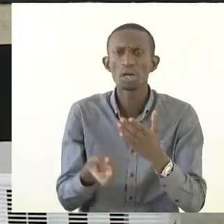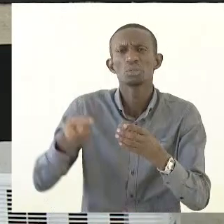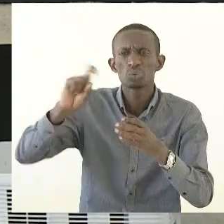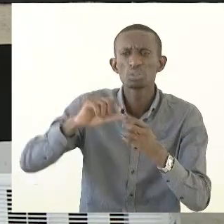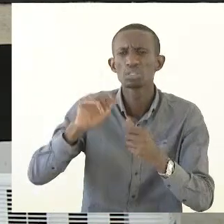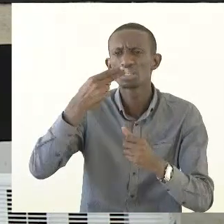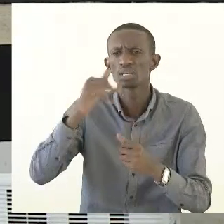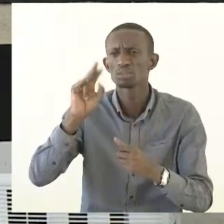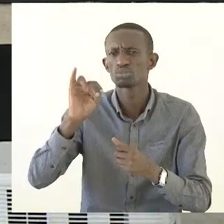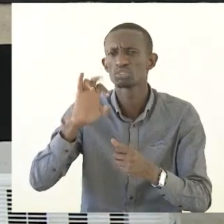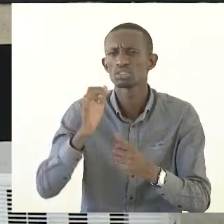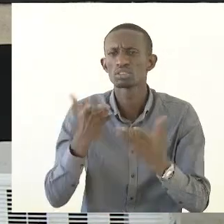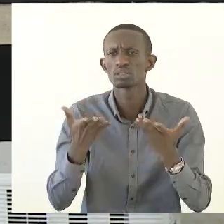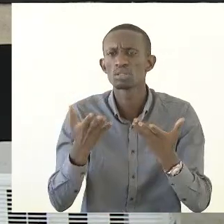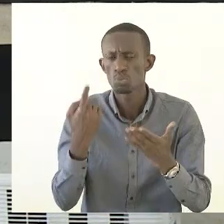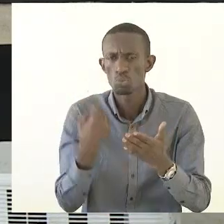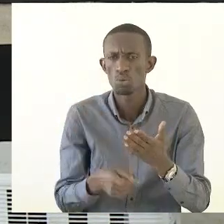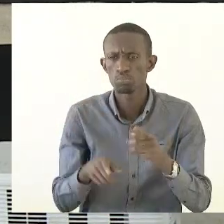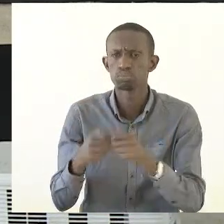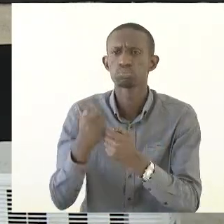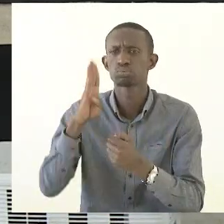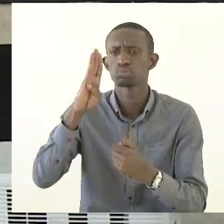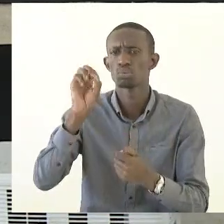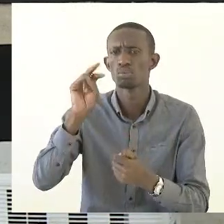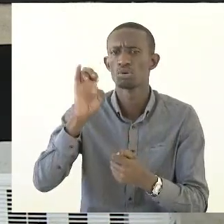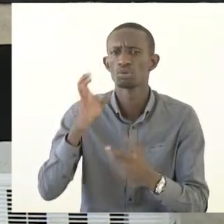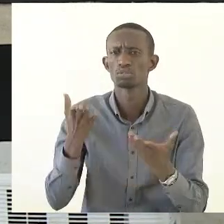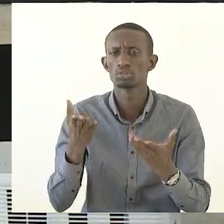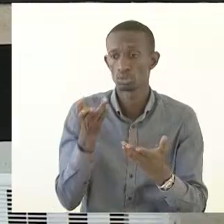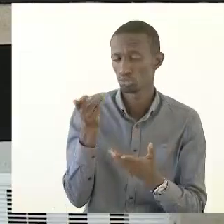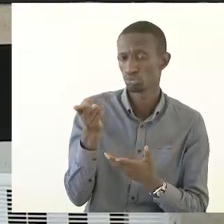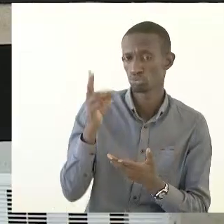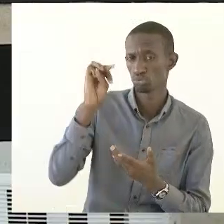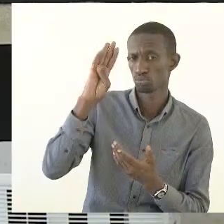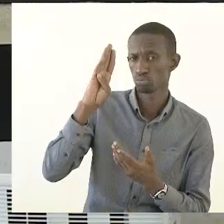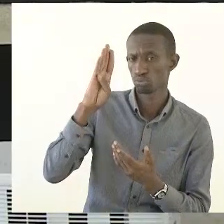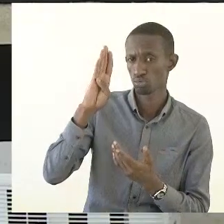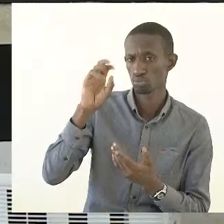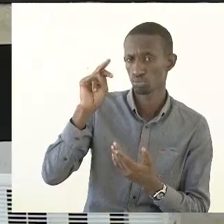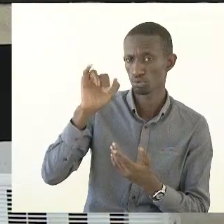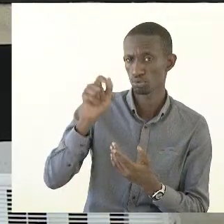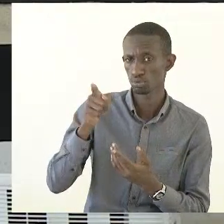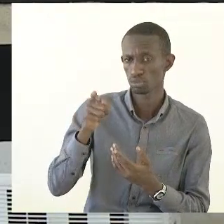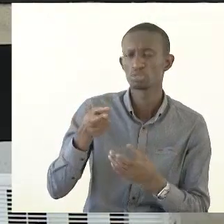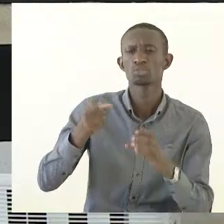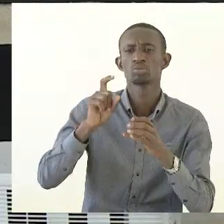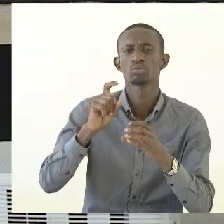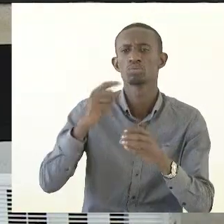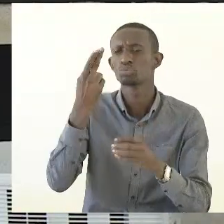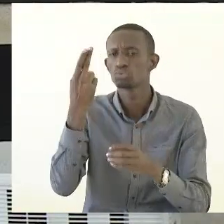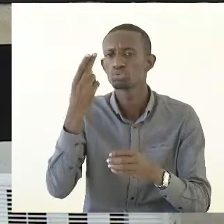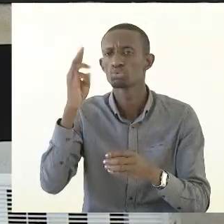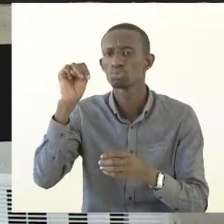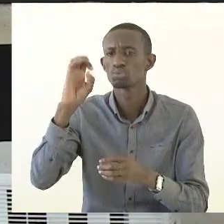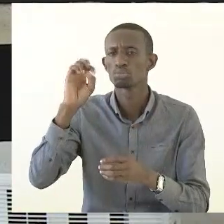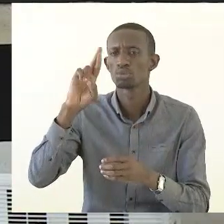after hydrazing the bond, that bond which joins the two molecules of sugars will be broken down and form a simple